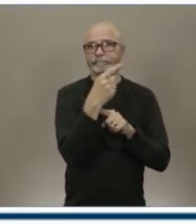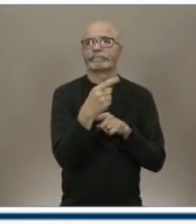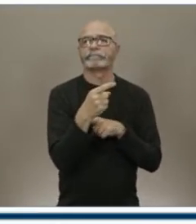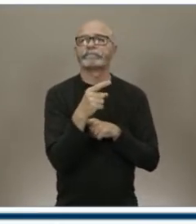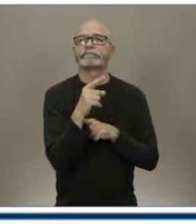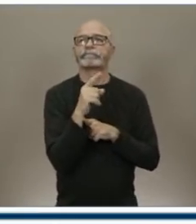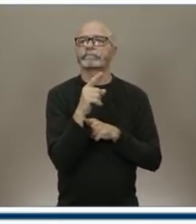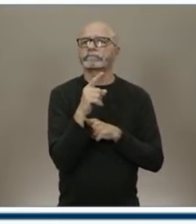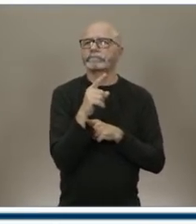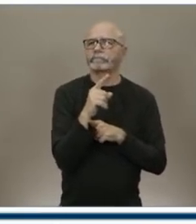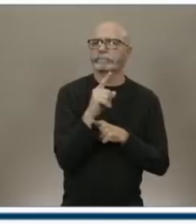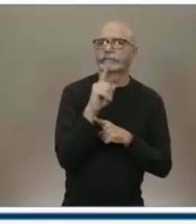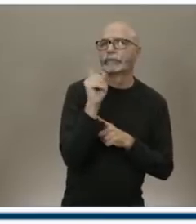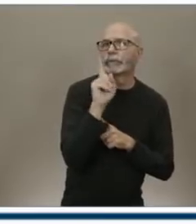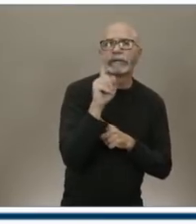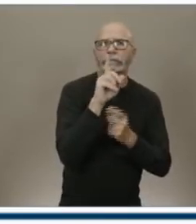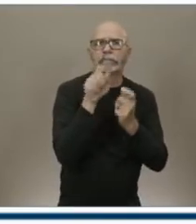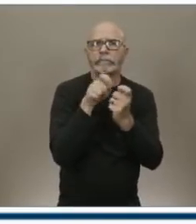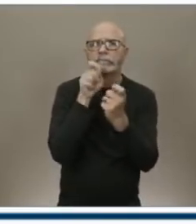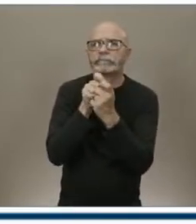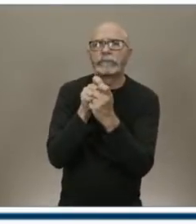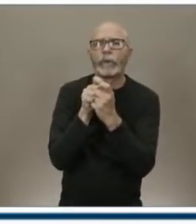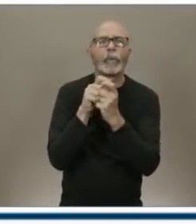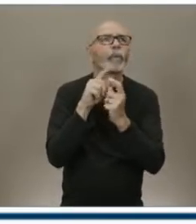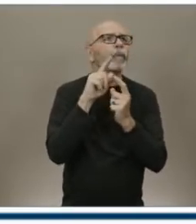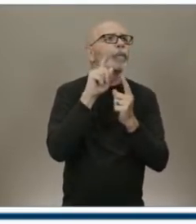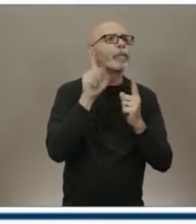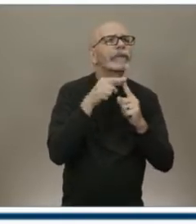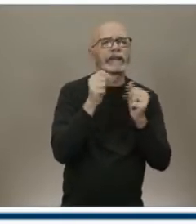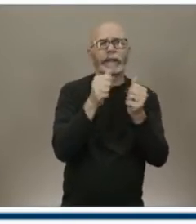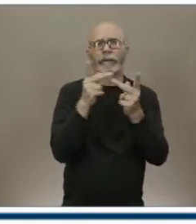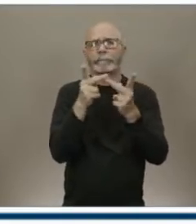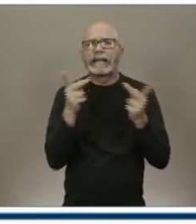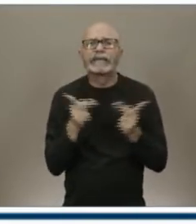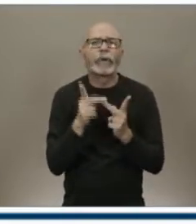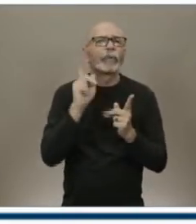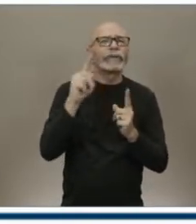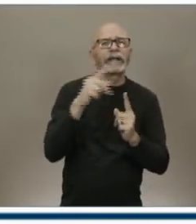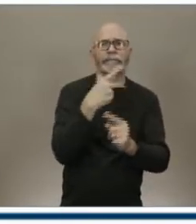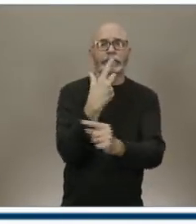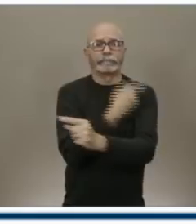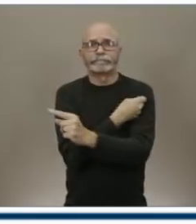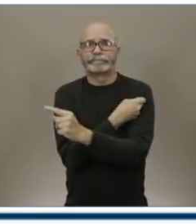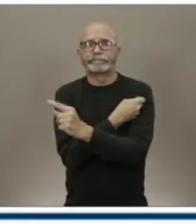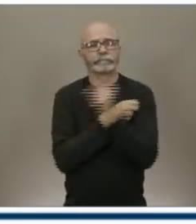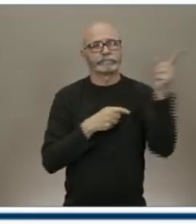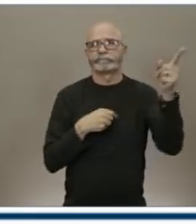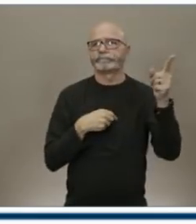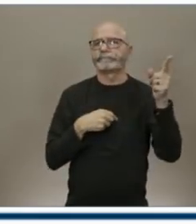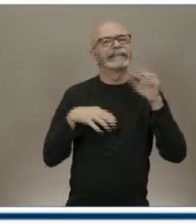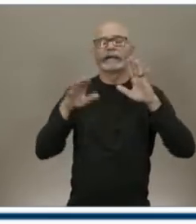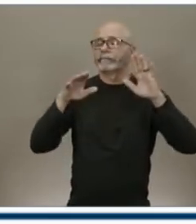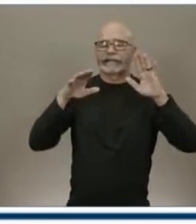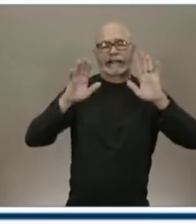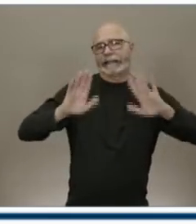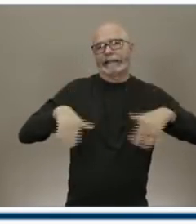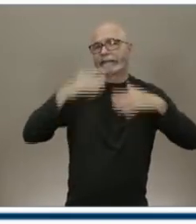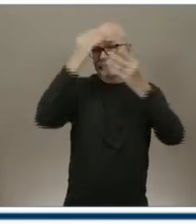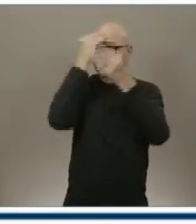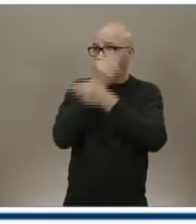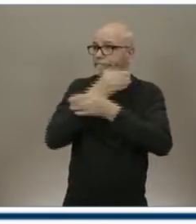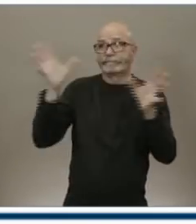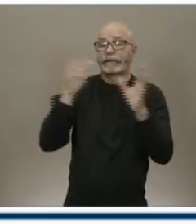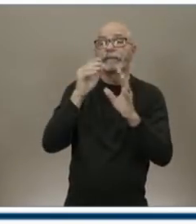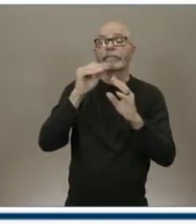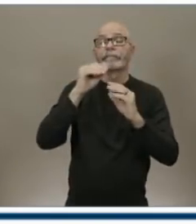administered next week? So we're not giving out specifics on that. There are, as you can imagine, there's a number of security issues around